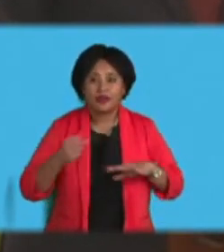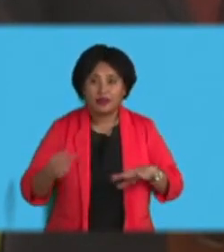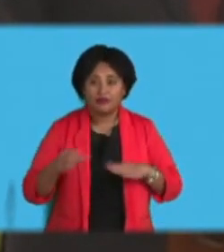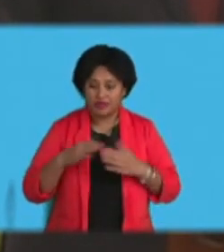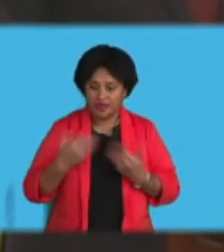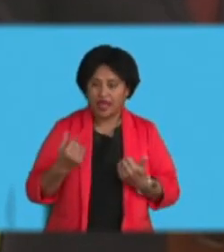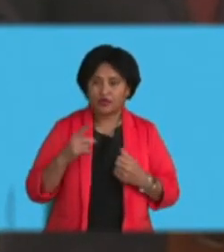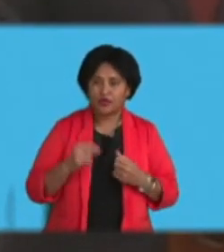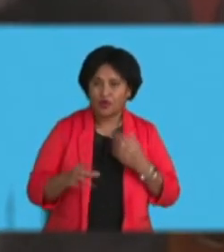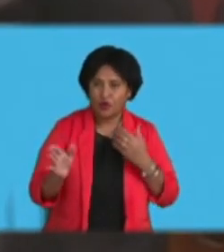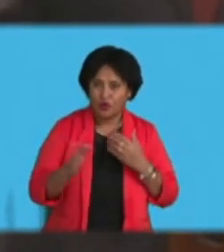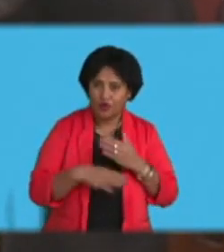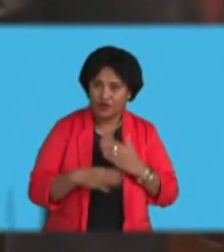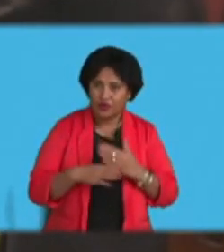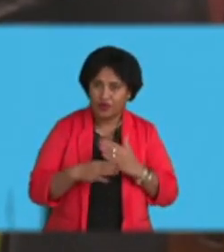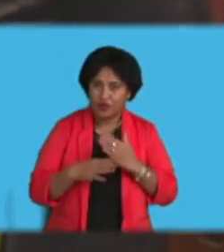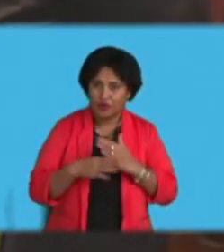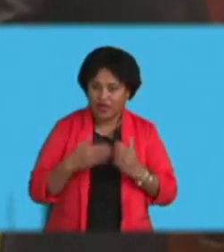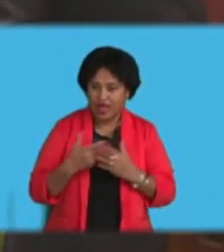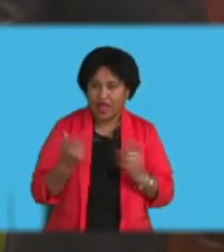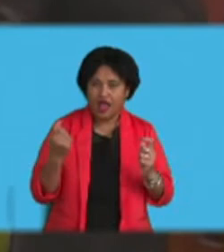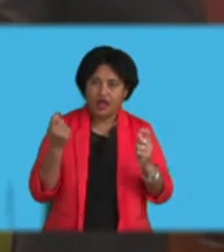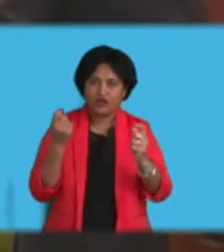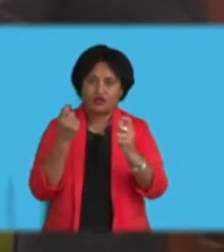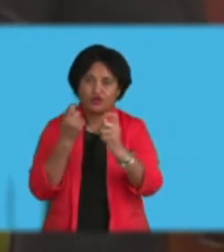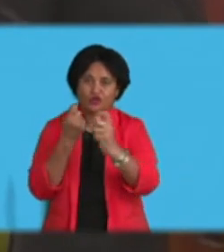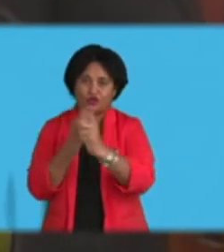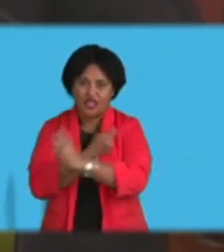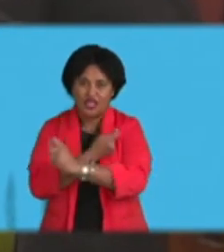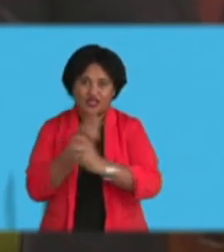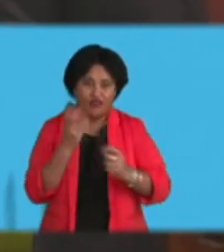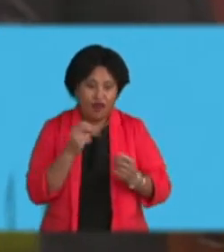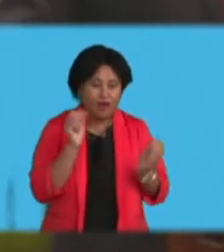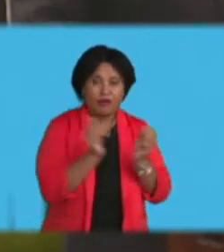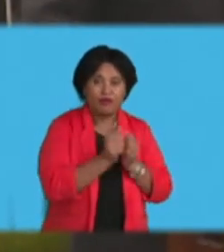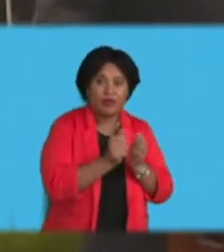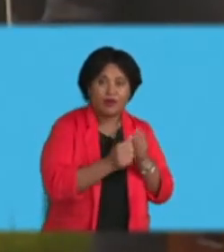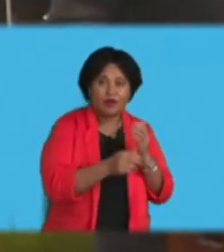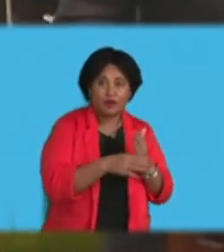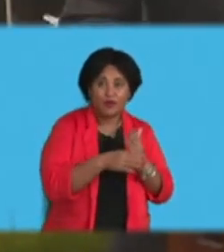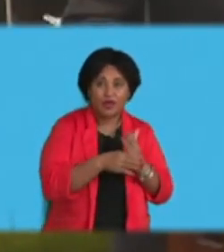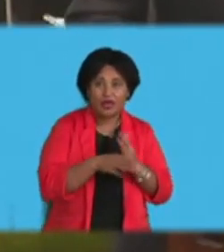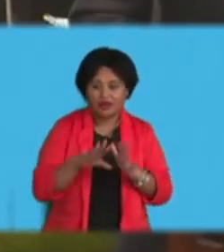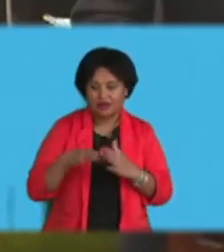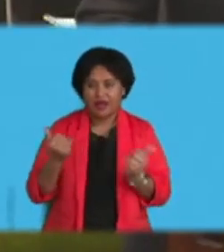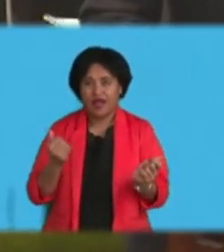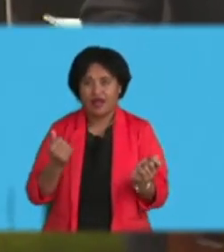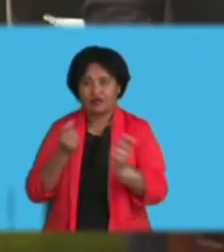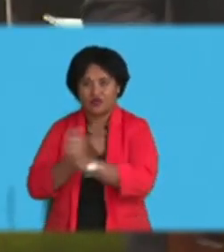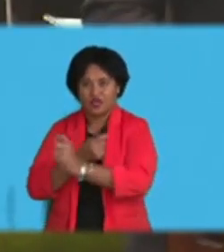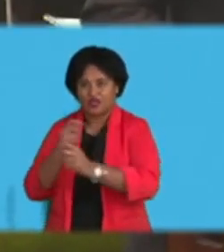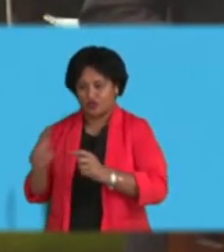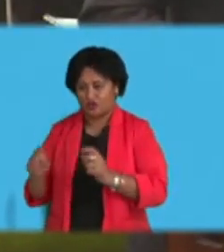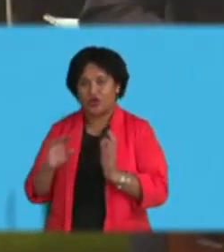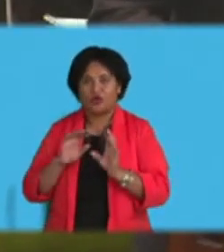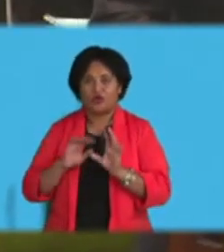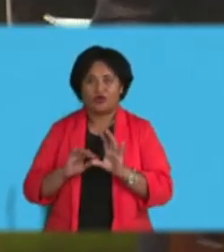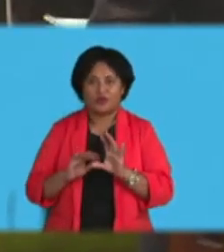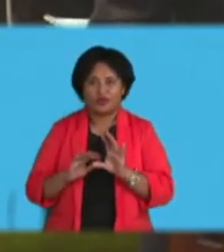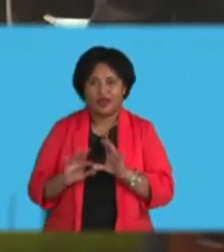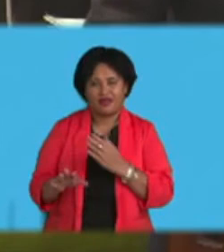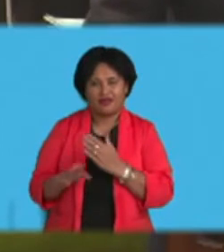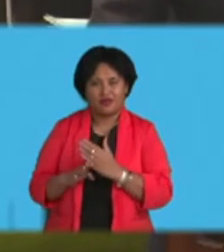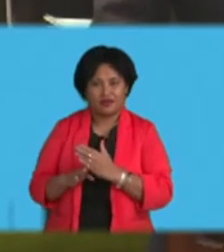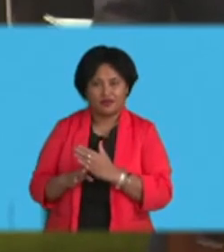groundwork in relation to transiting to dematerialization. This initiative will also encourage secondary market trade of government securities,